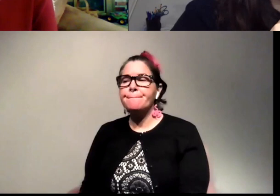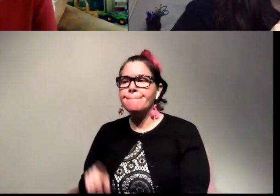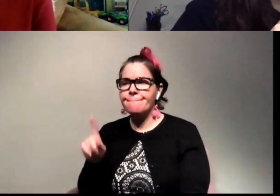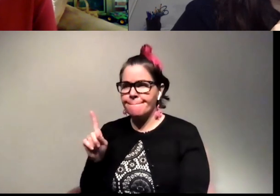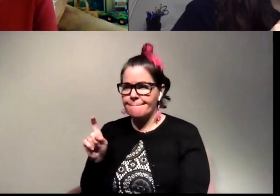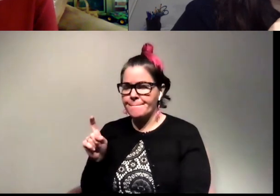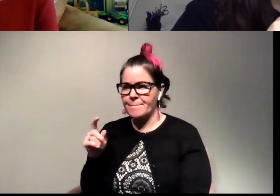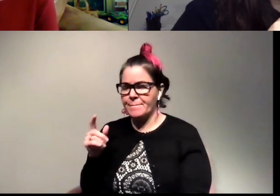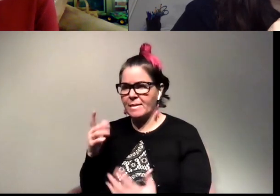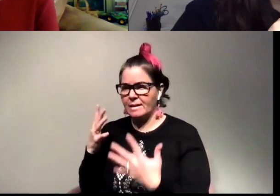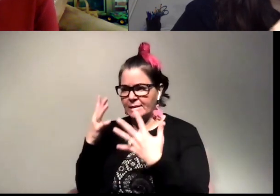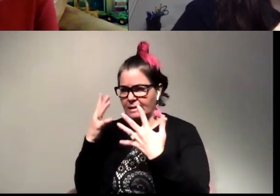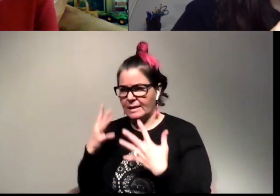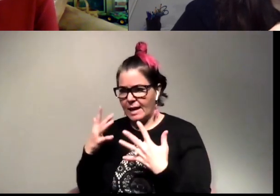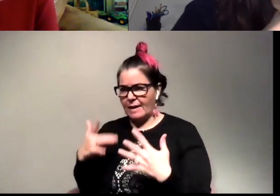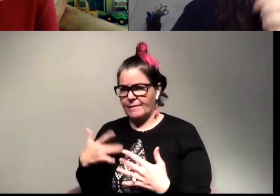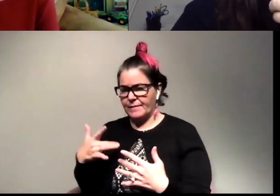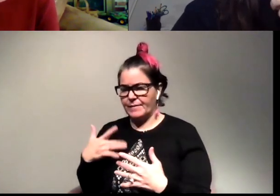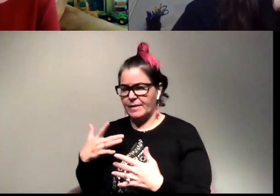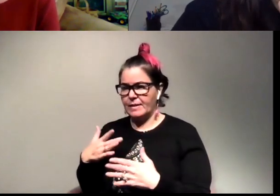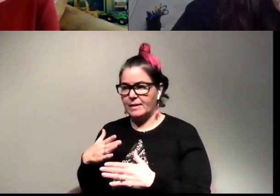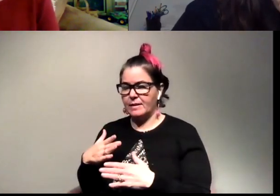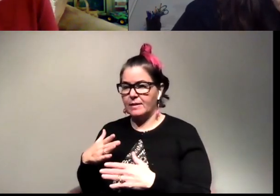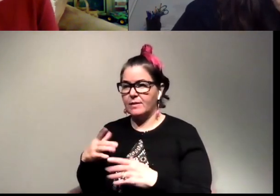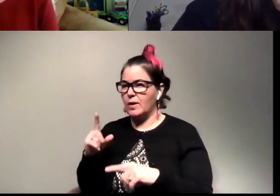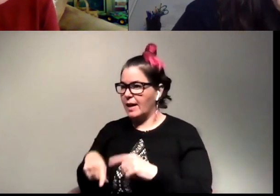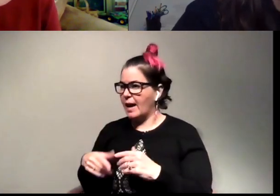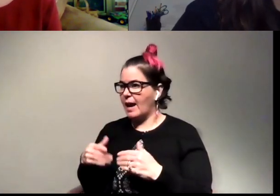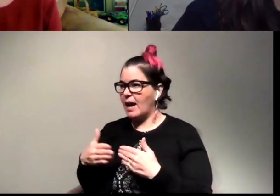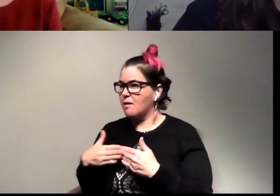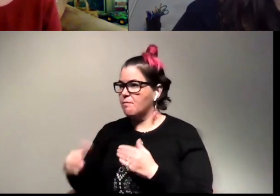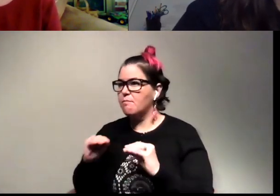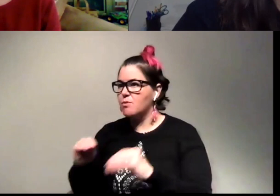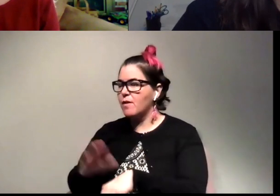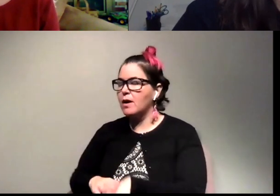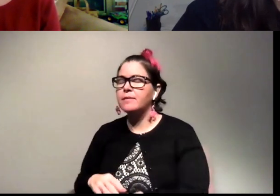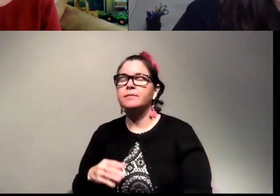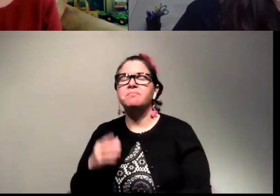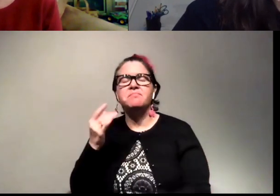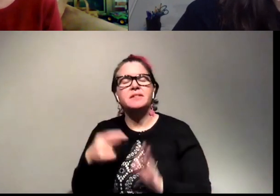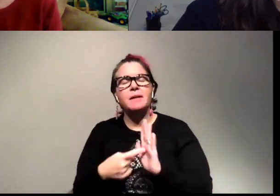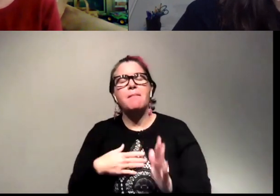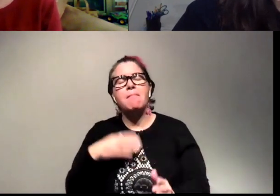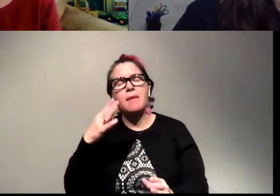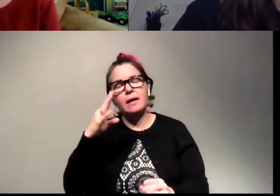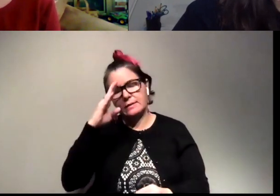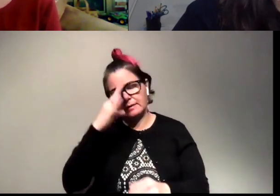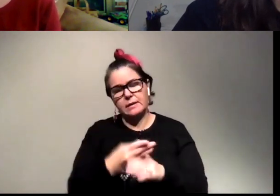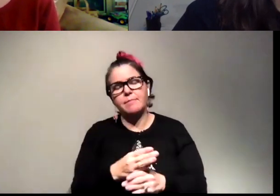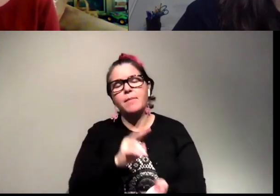sadness preventing you from moving on? So when my son gets really sad about something, he loses a game